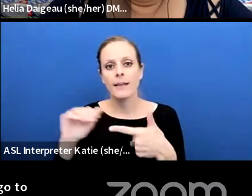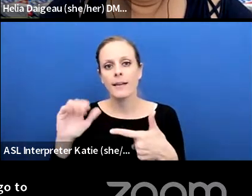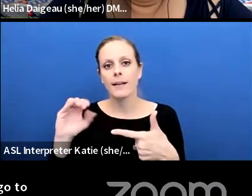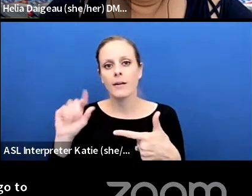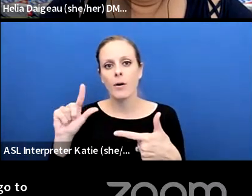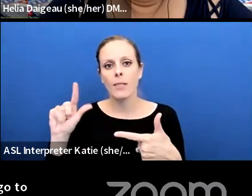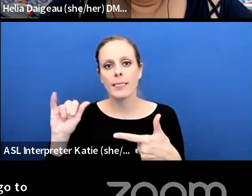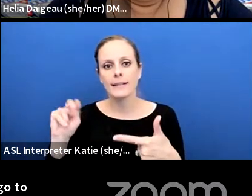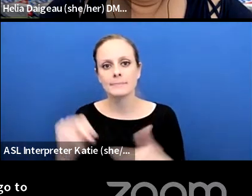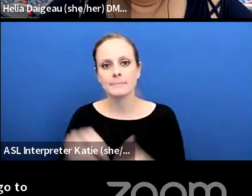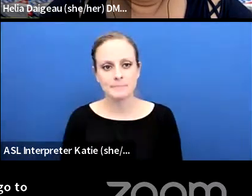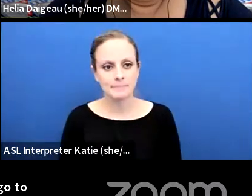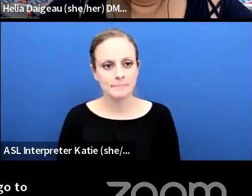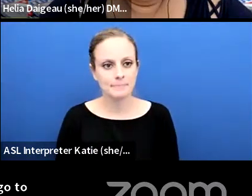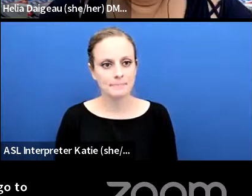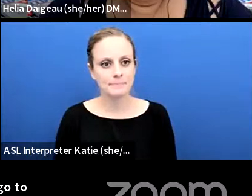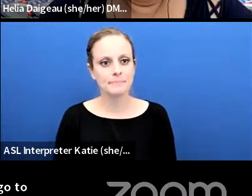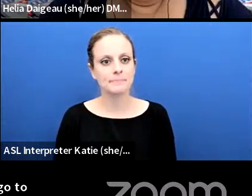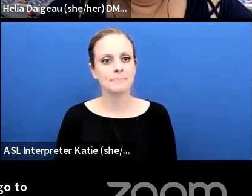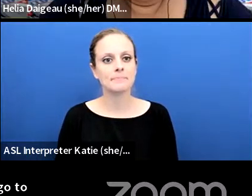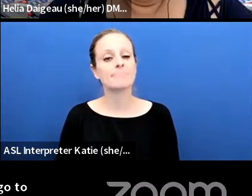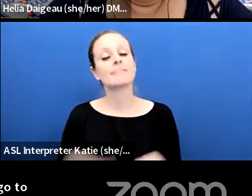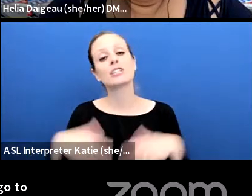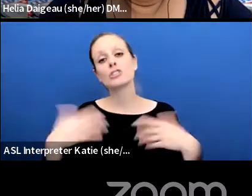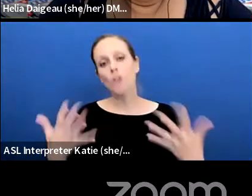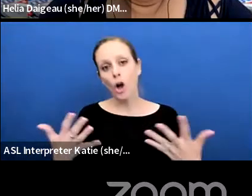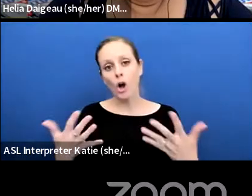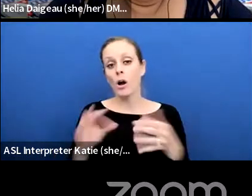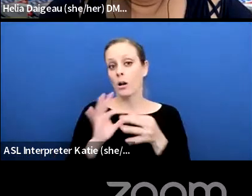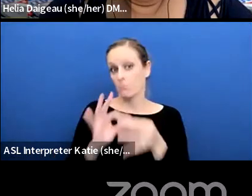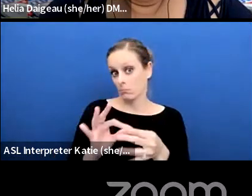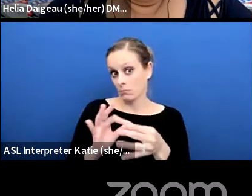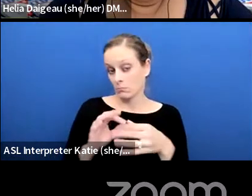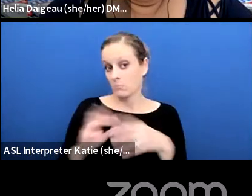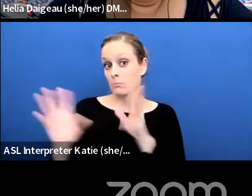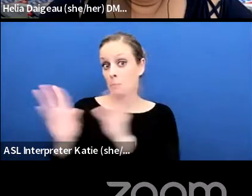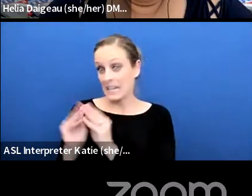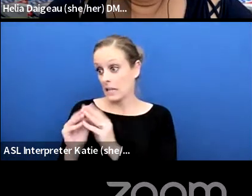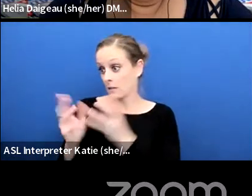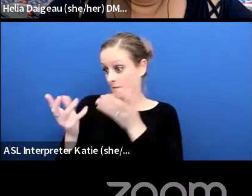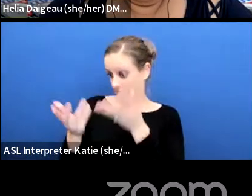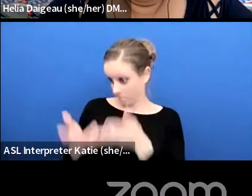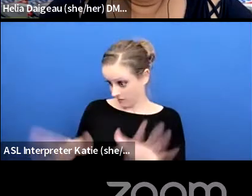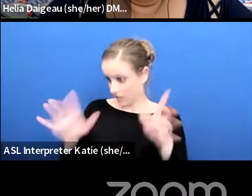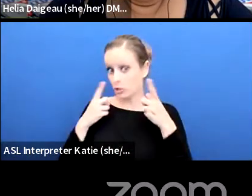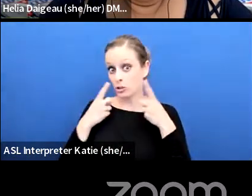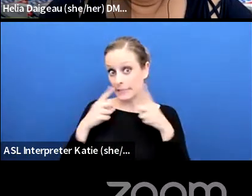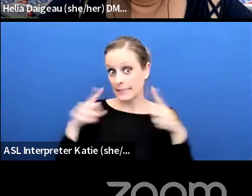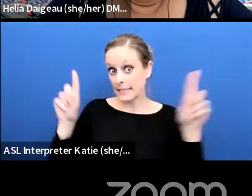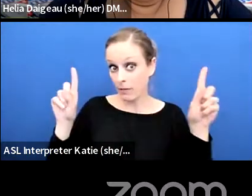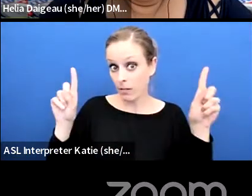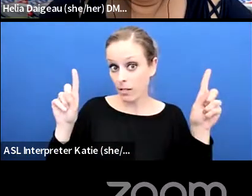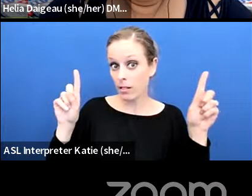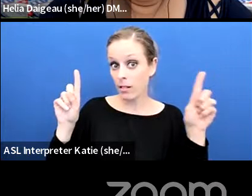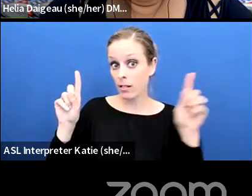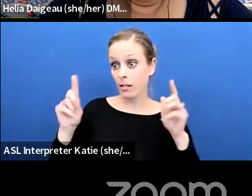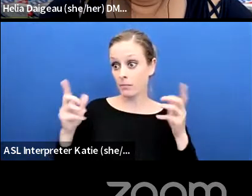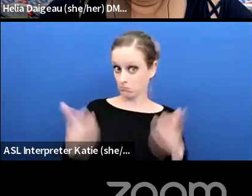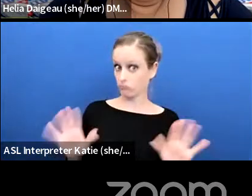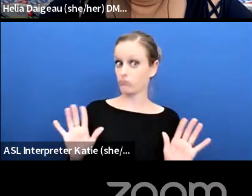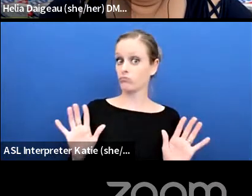So for a successful meeting, once I've